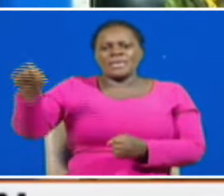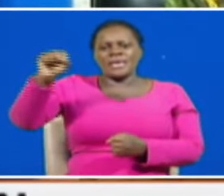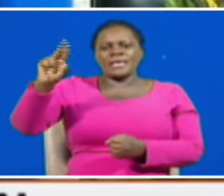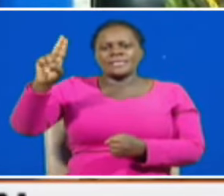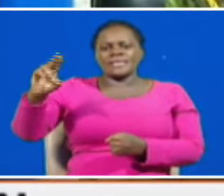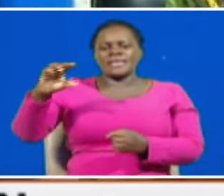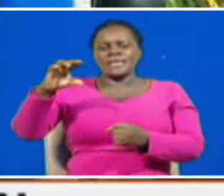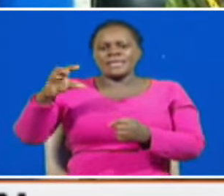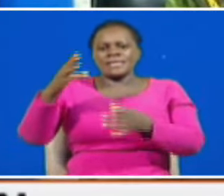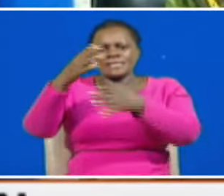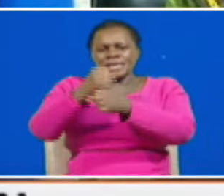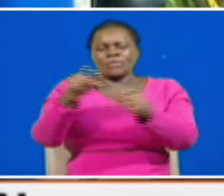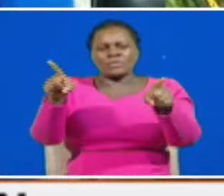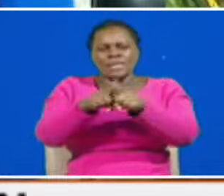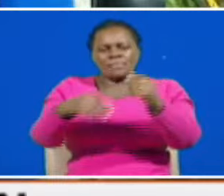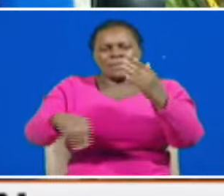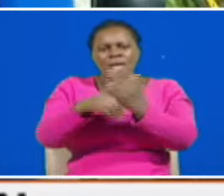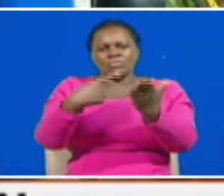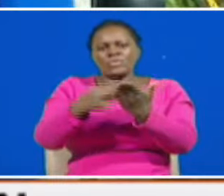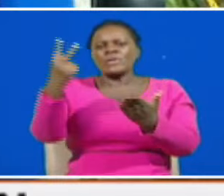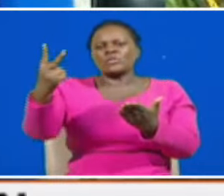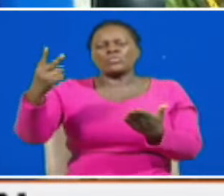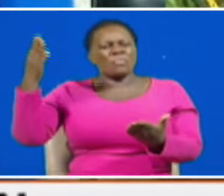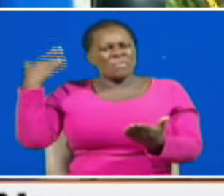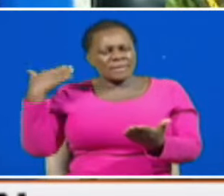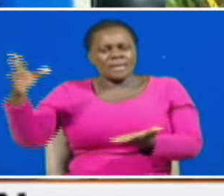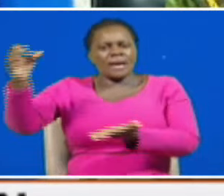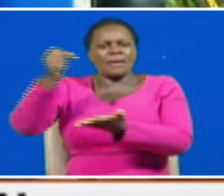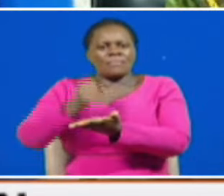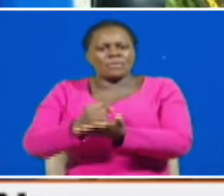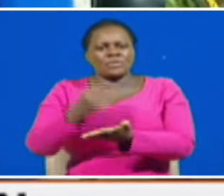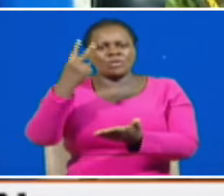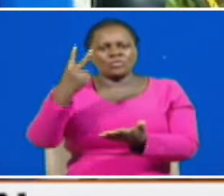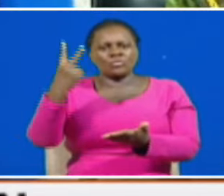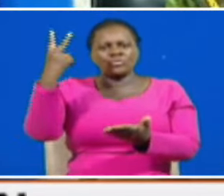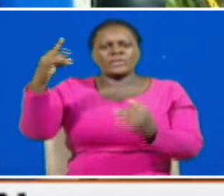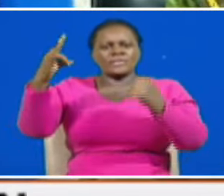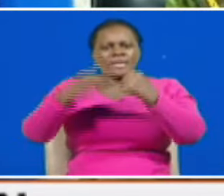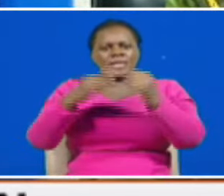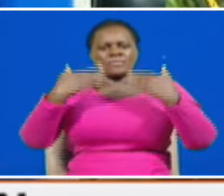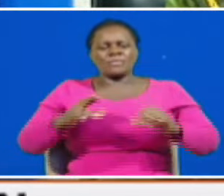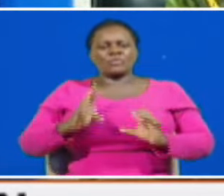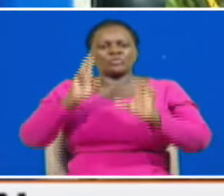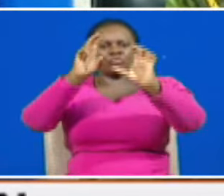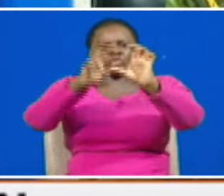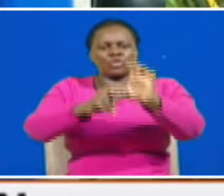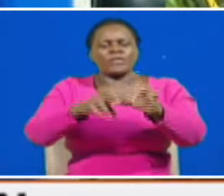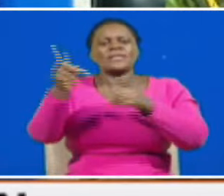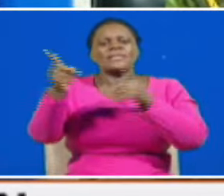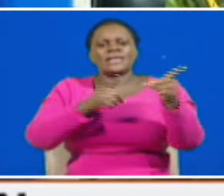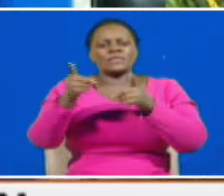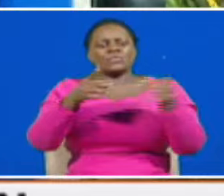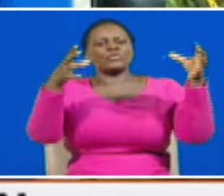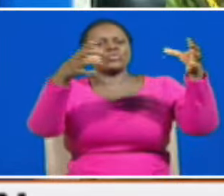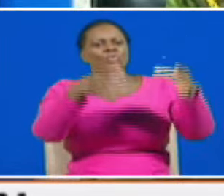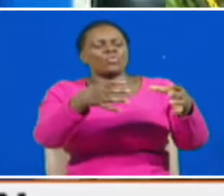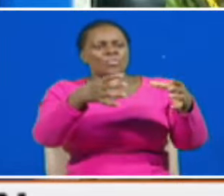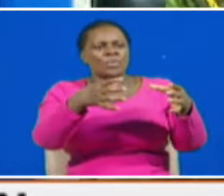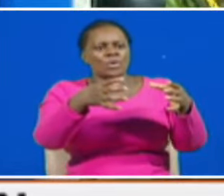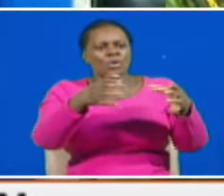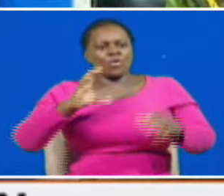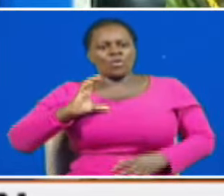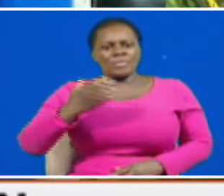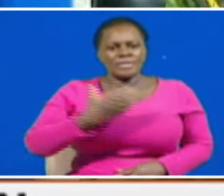assessment. Additionally, 2 weeks ago, we appointed 228 individuals to join the County Transport and Safety